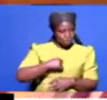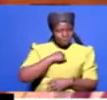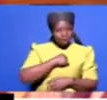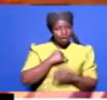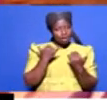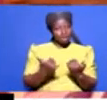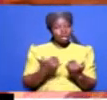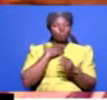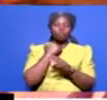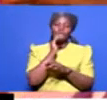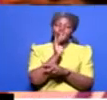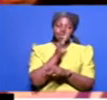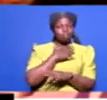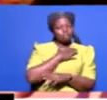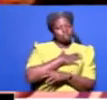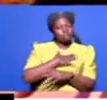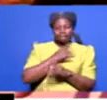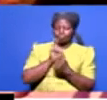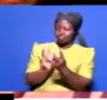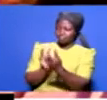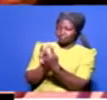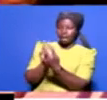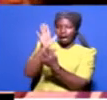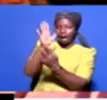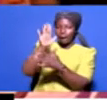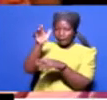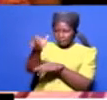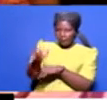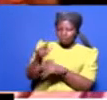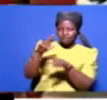to the person sitting next to you and say sorry.